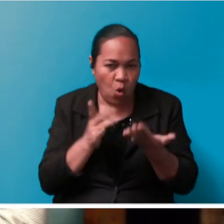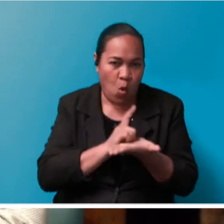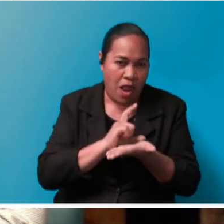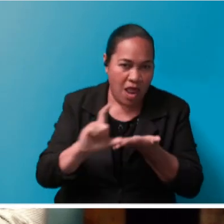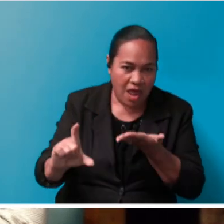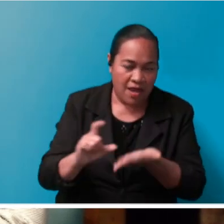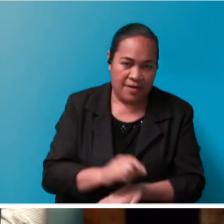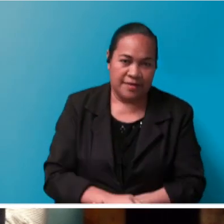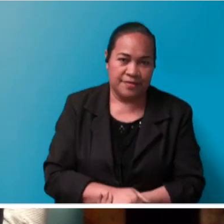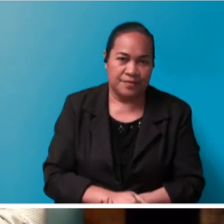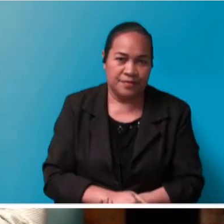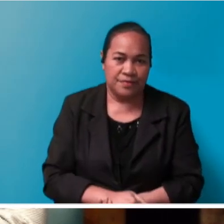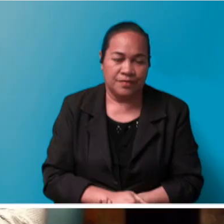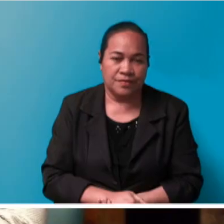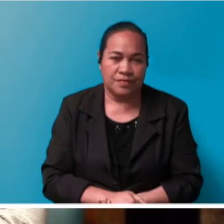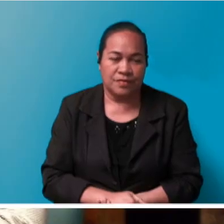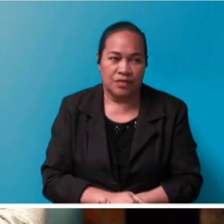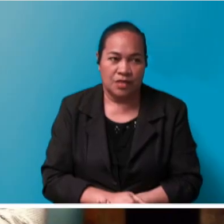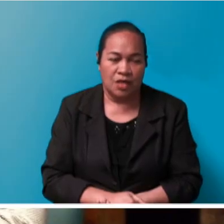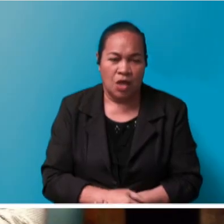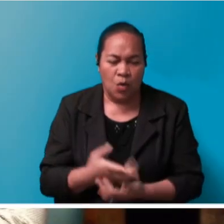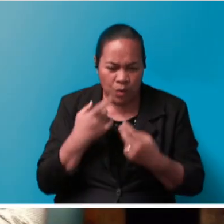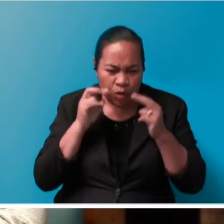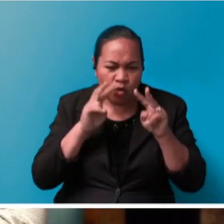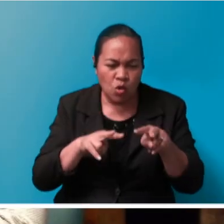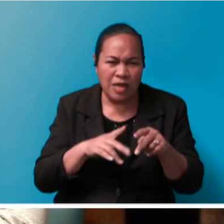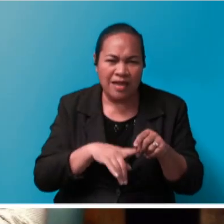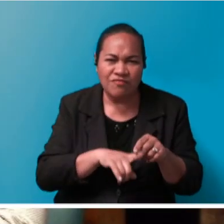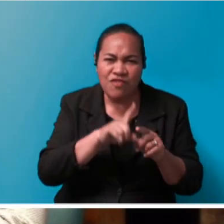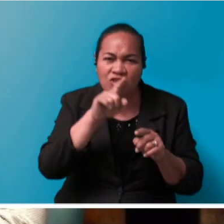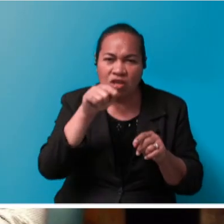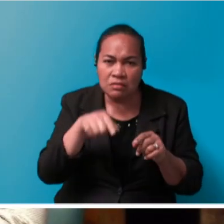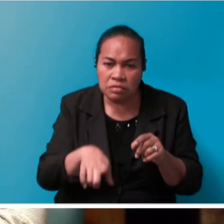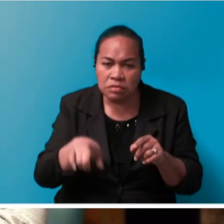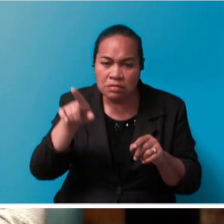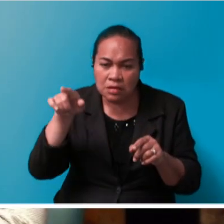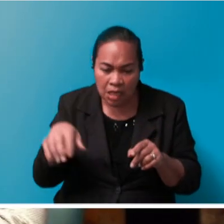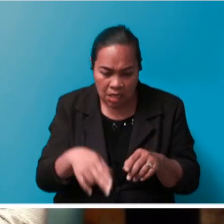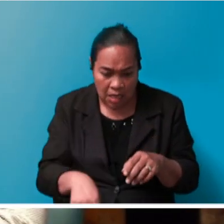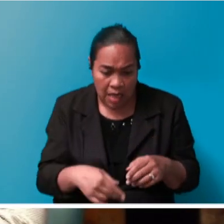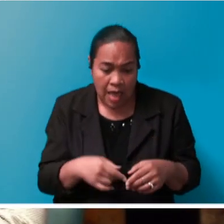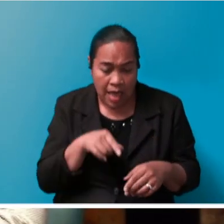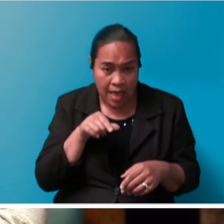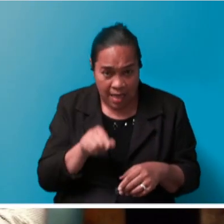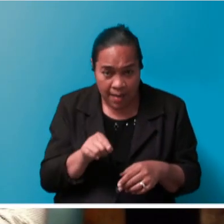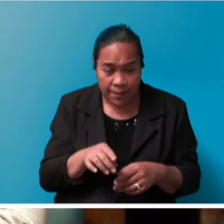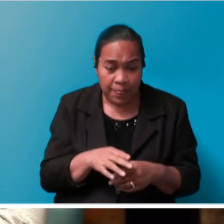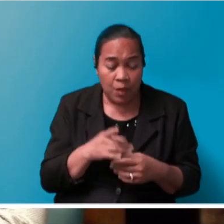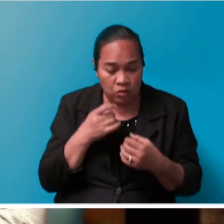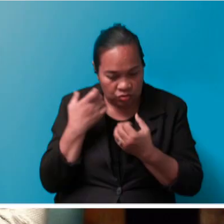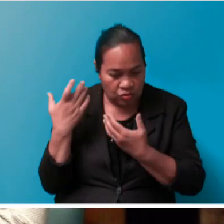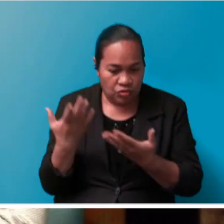And, Mr. Speaker, when we look at inflation, Fiji Bureau of Statistics has recently released the Consumer